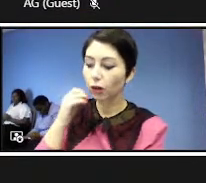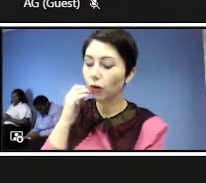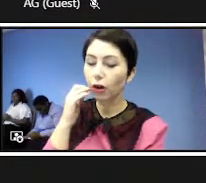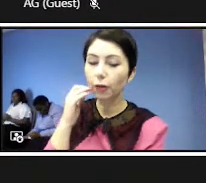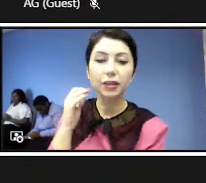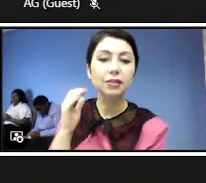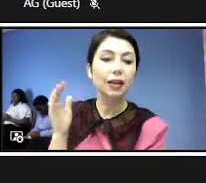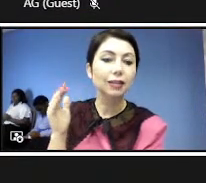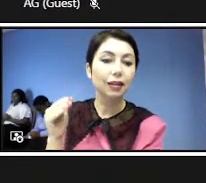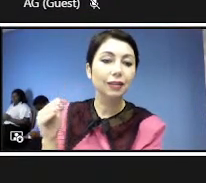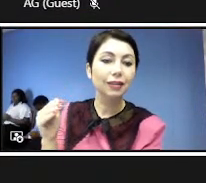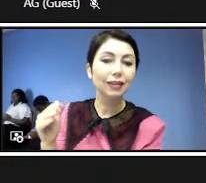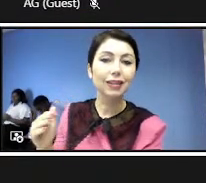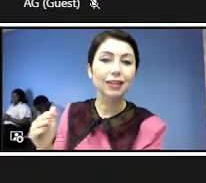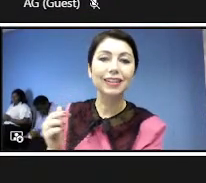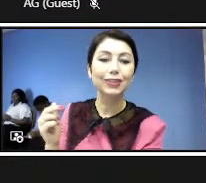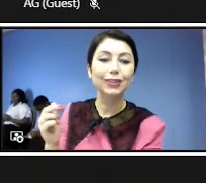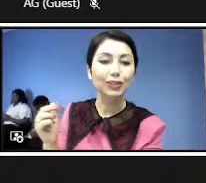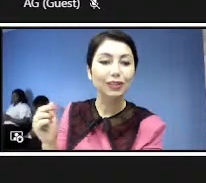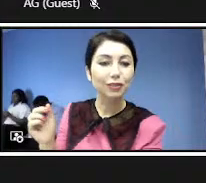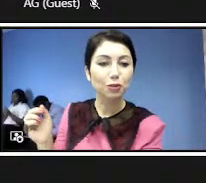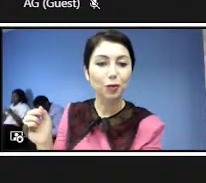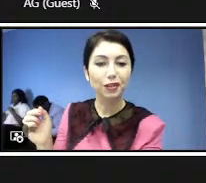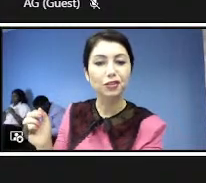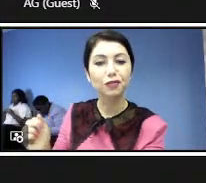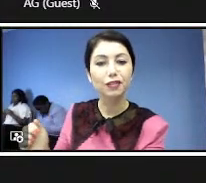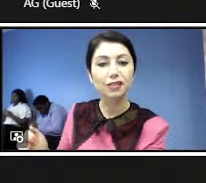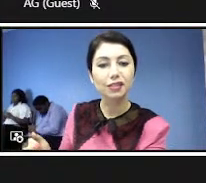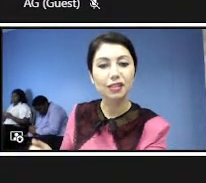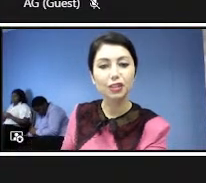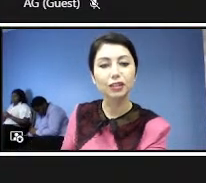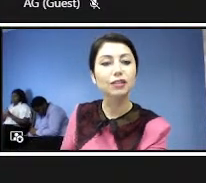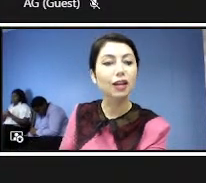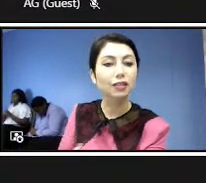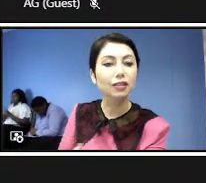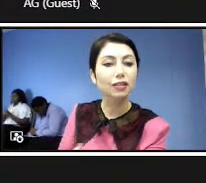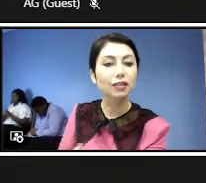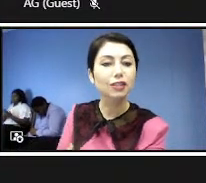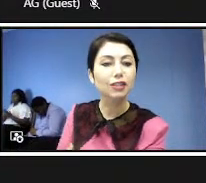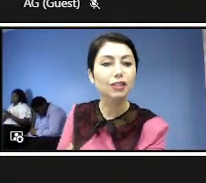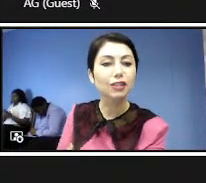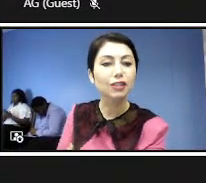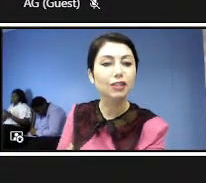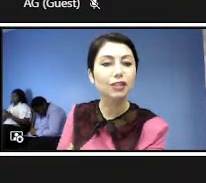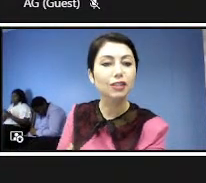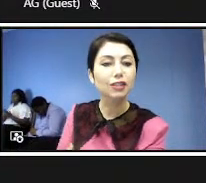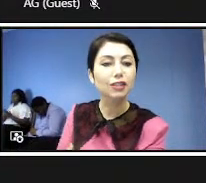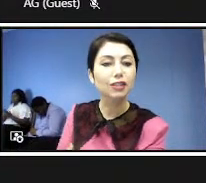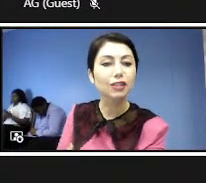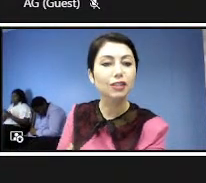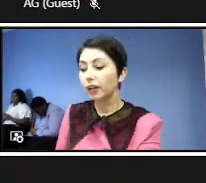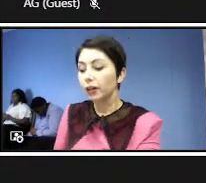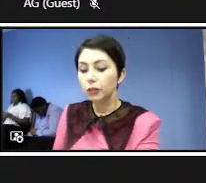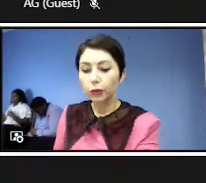one comment and then another angle in respect of this discussion, and I'd like to hear your views on this.